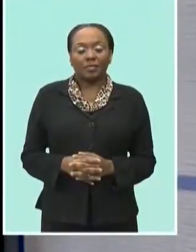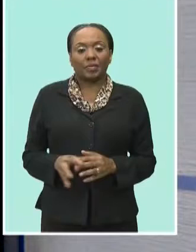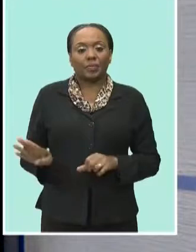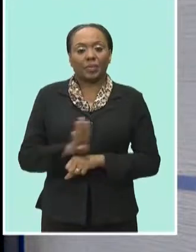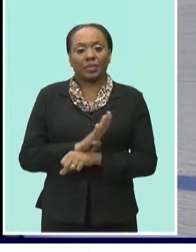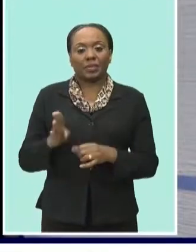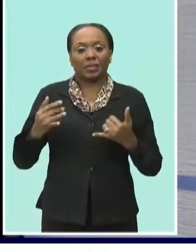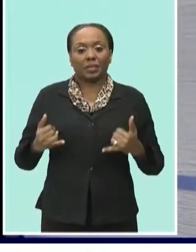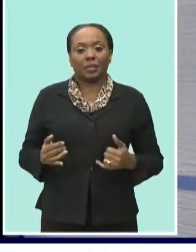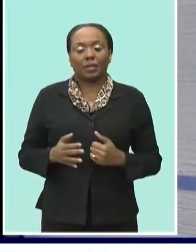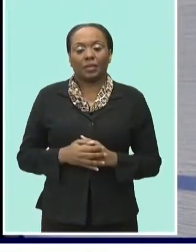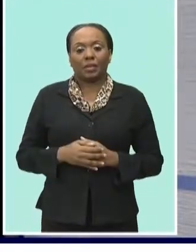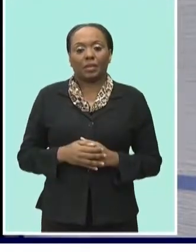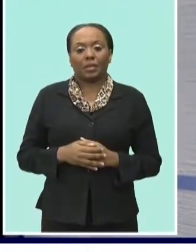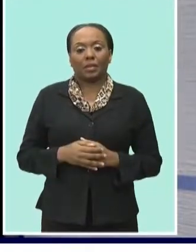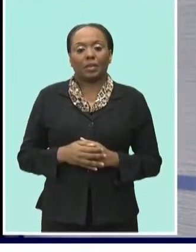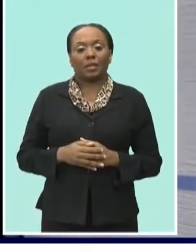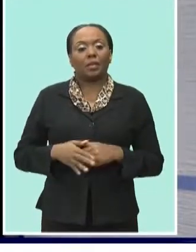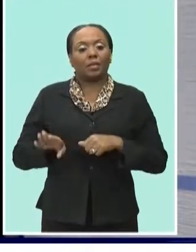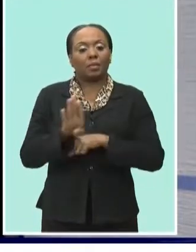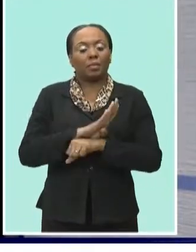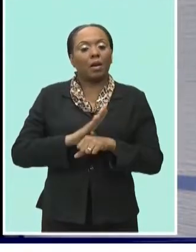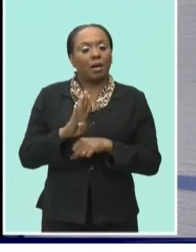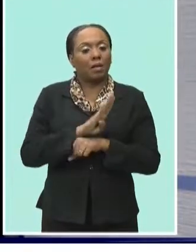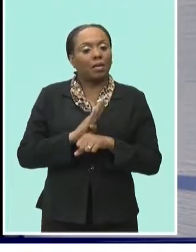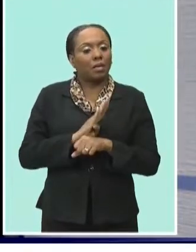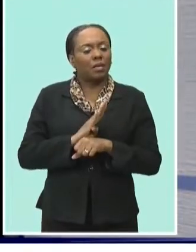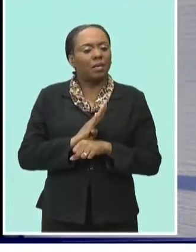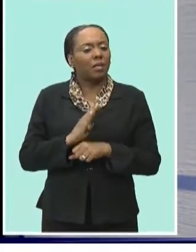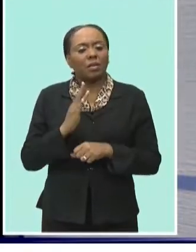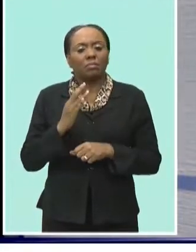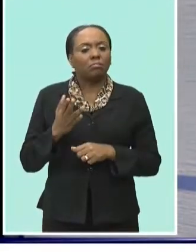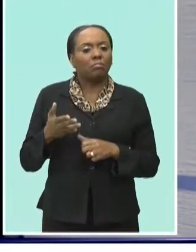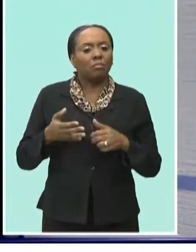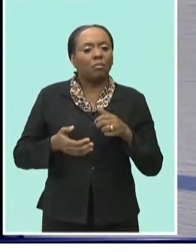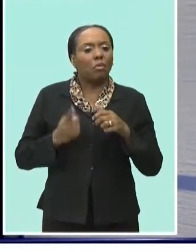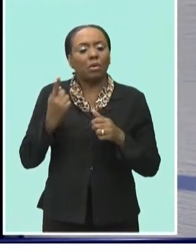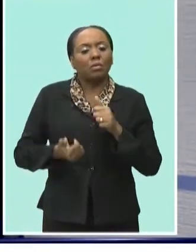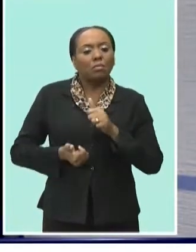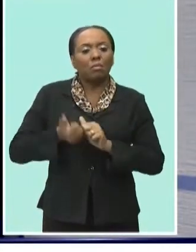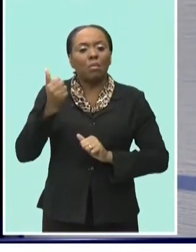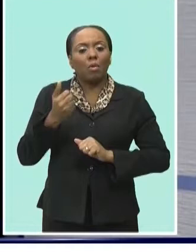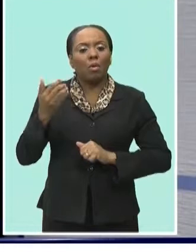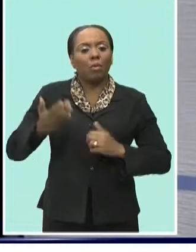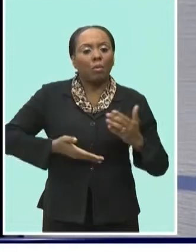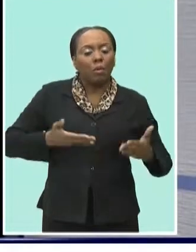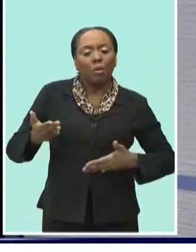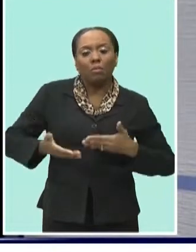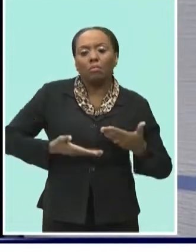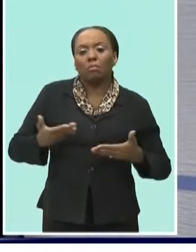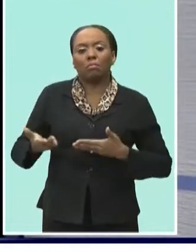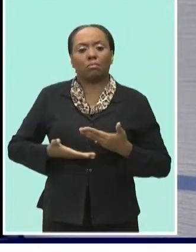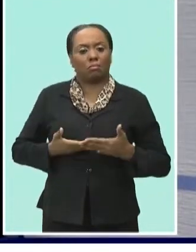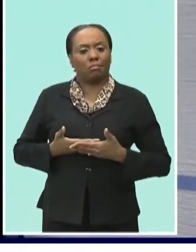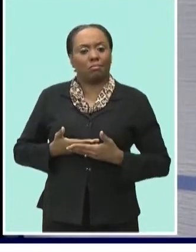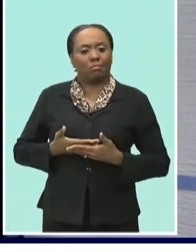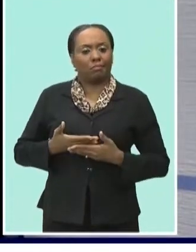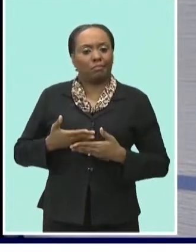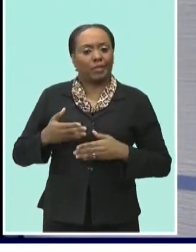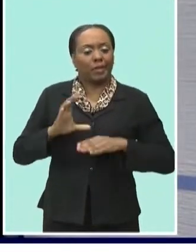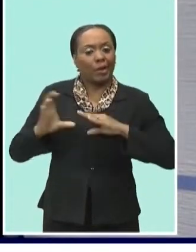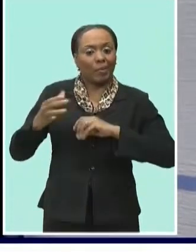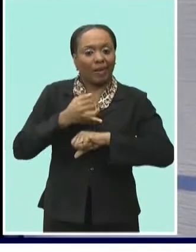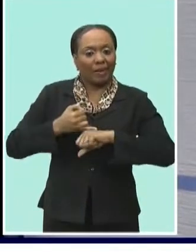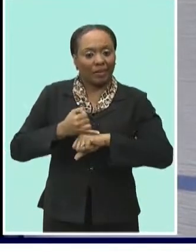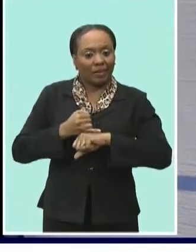In business tonight, Barbados is being described as one of the most modern and welcoming countries in the Caribbean. And this is positioning the